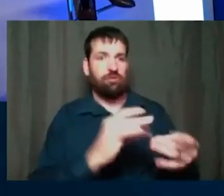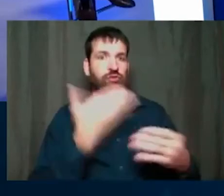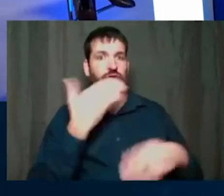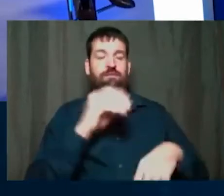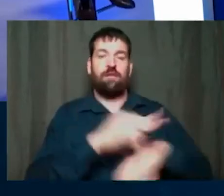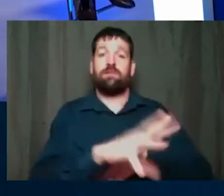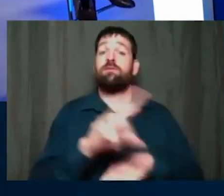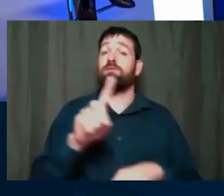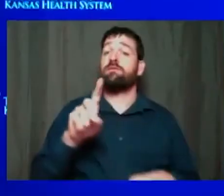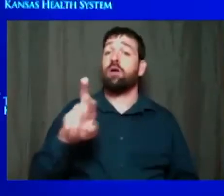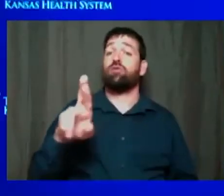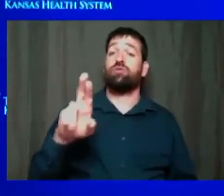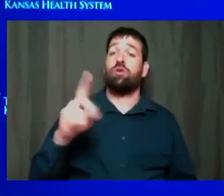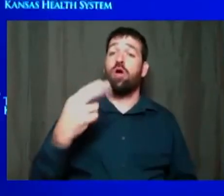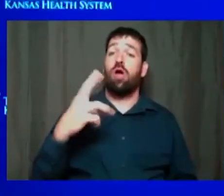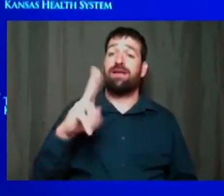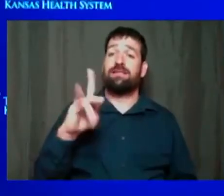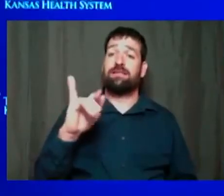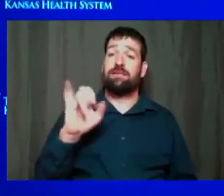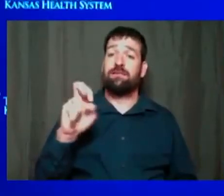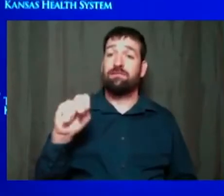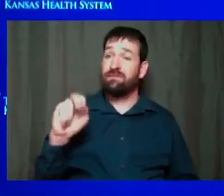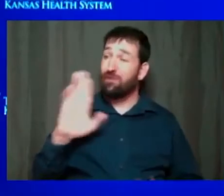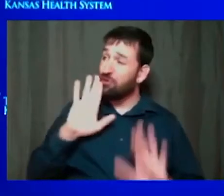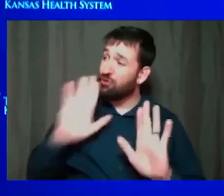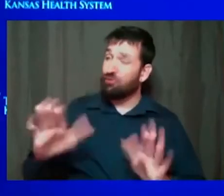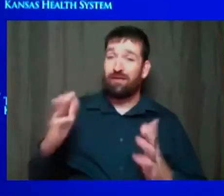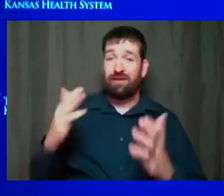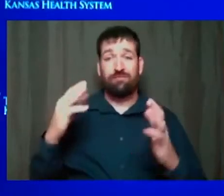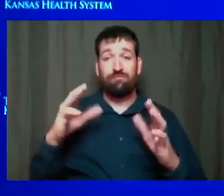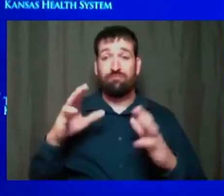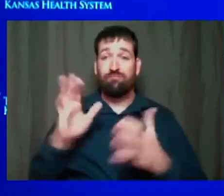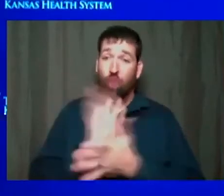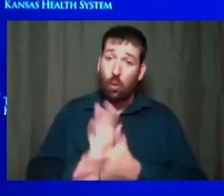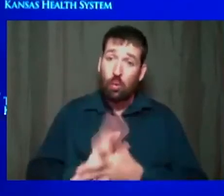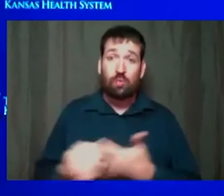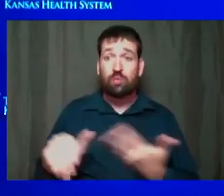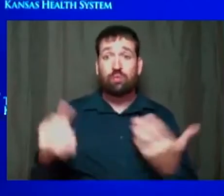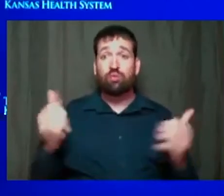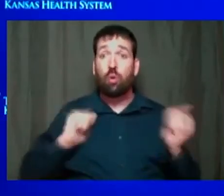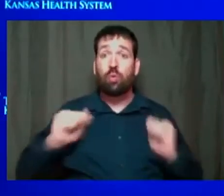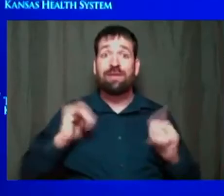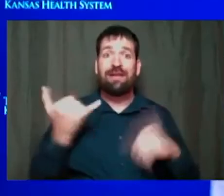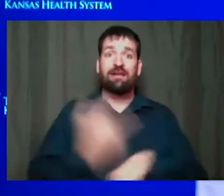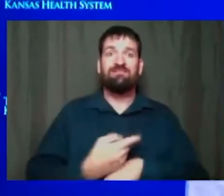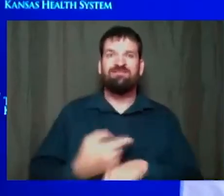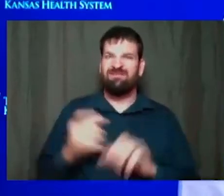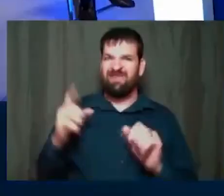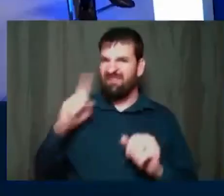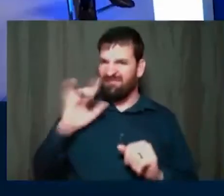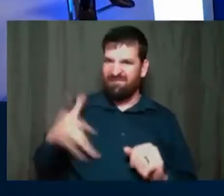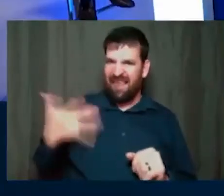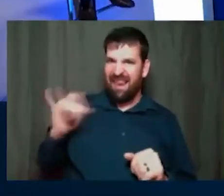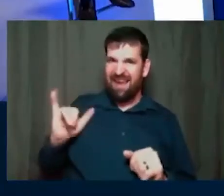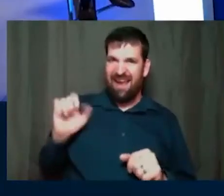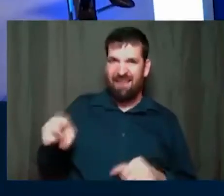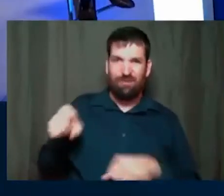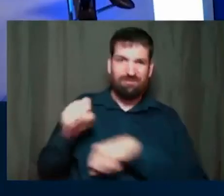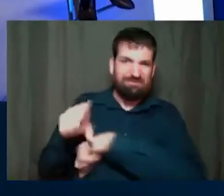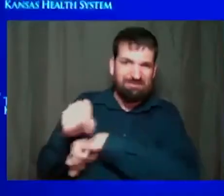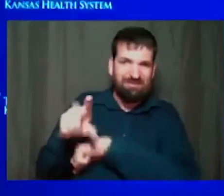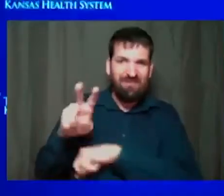thoughts. Yeah, I mean, it's been a great show for me. I want to thank Dr. Nawalanic. I feel like I have to Venmo him now for this therapy session.